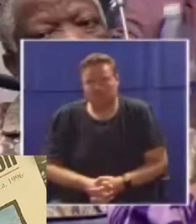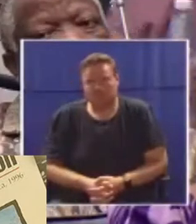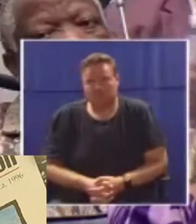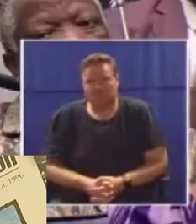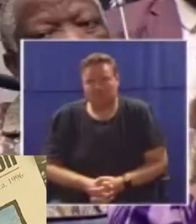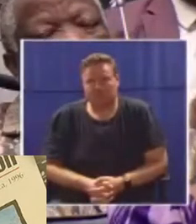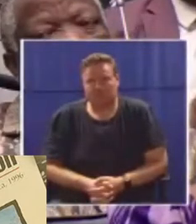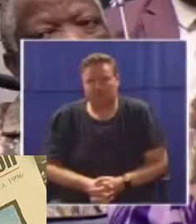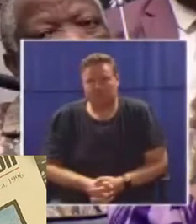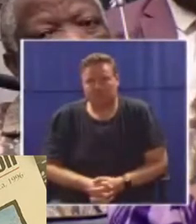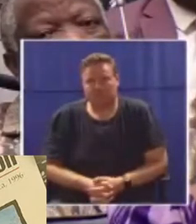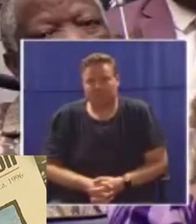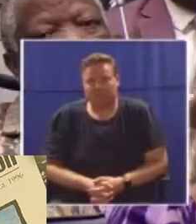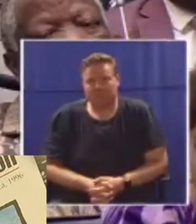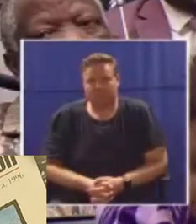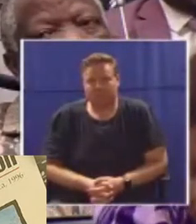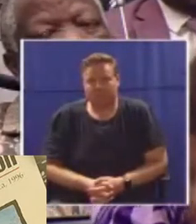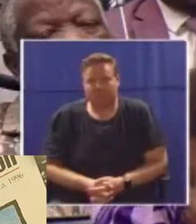Itotal kuba ngile